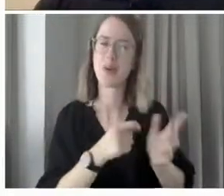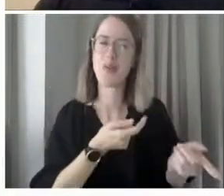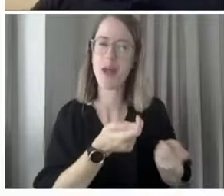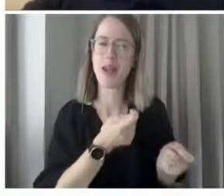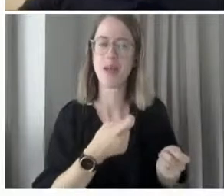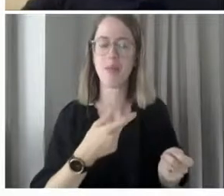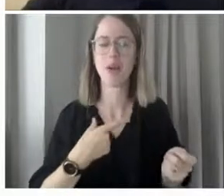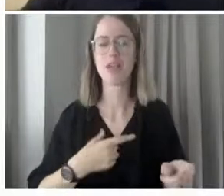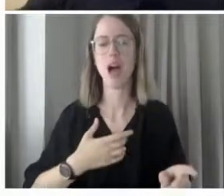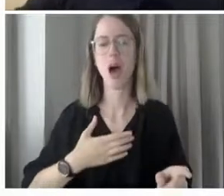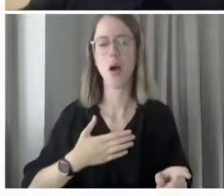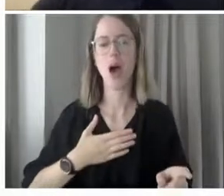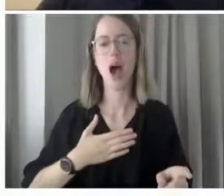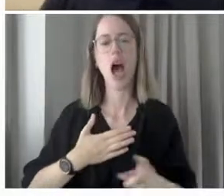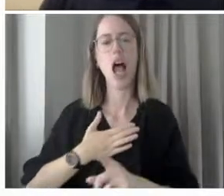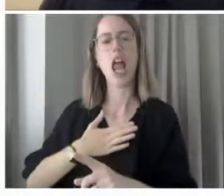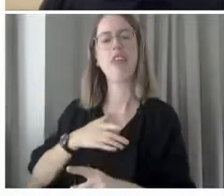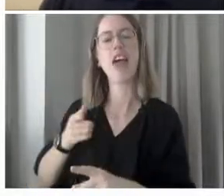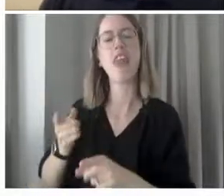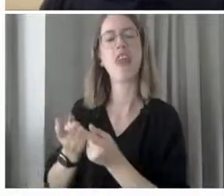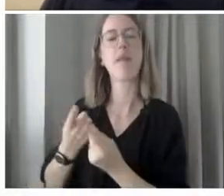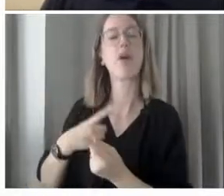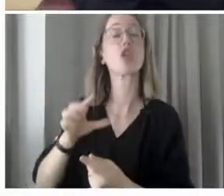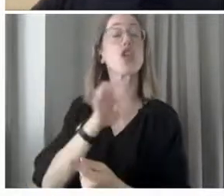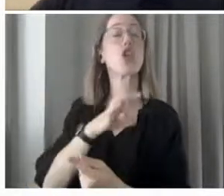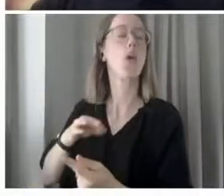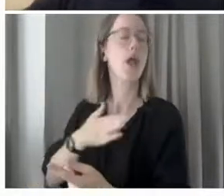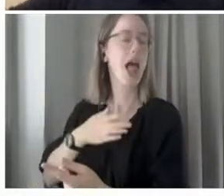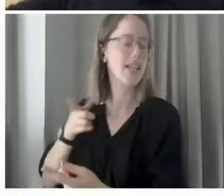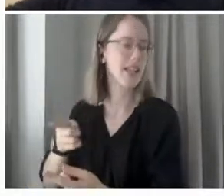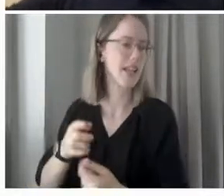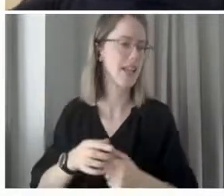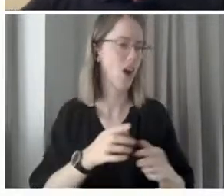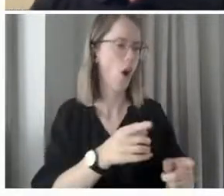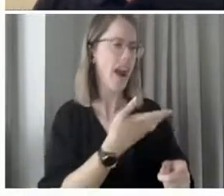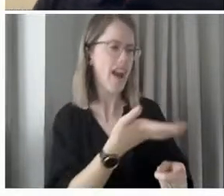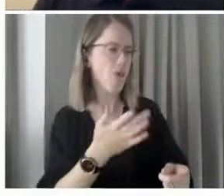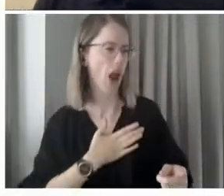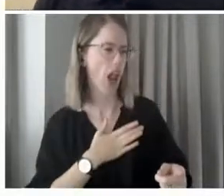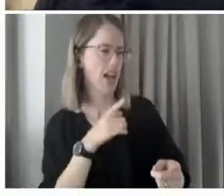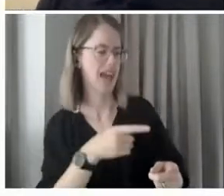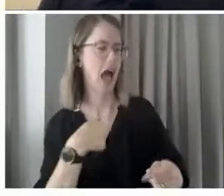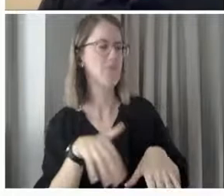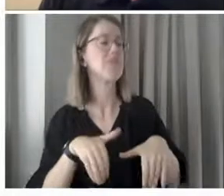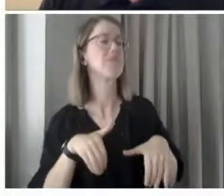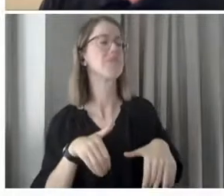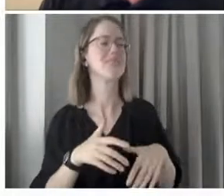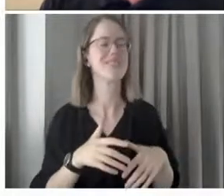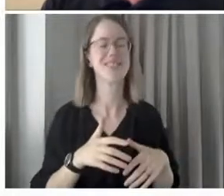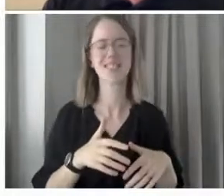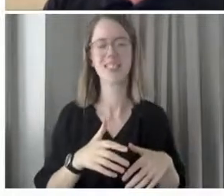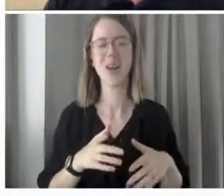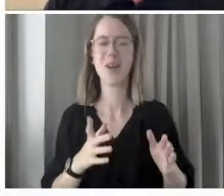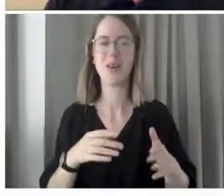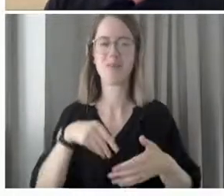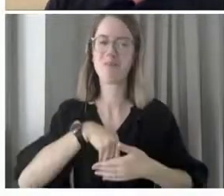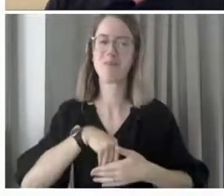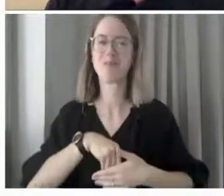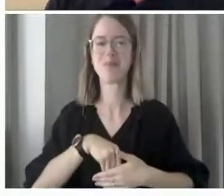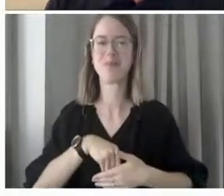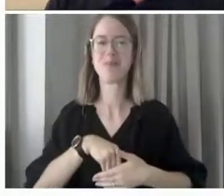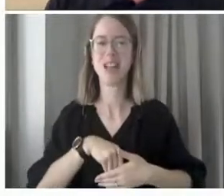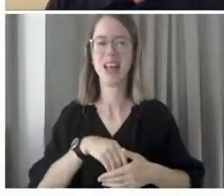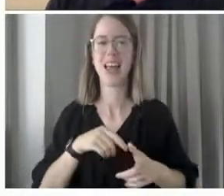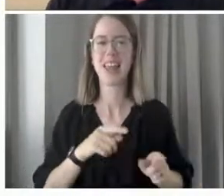liking things that no one else likes, and they might enjoy not liking things that everyone else likes. So there's an element here where they